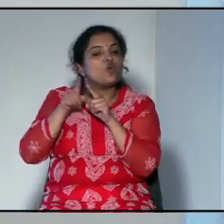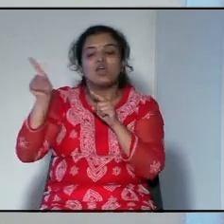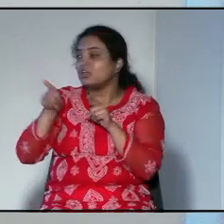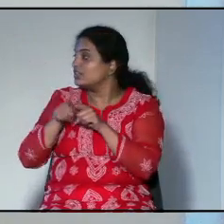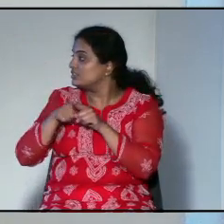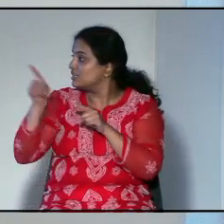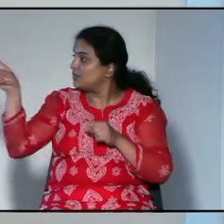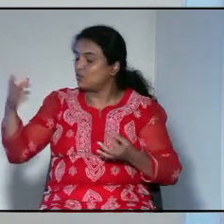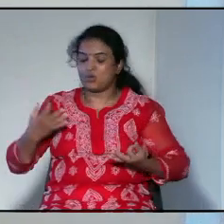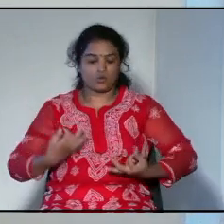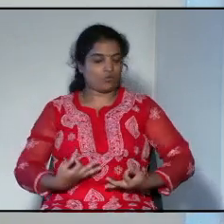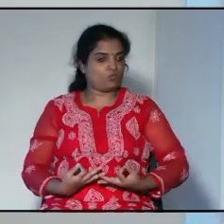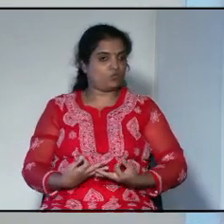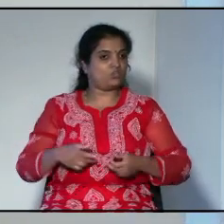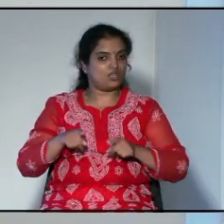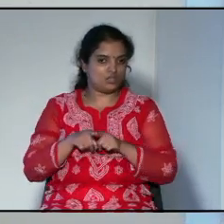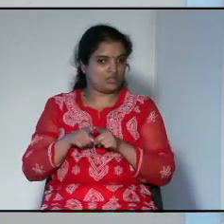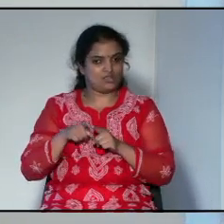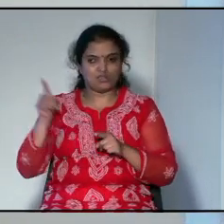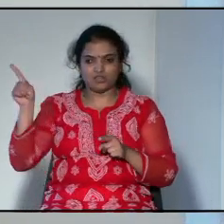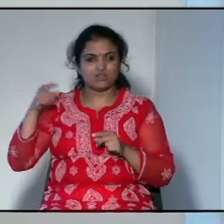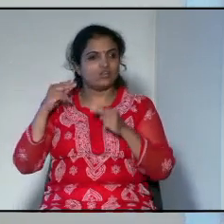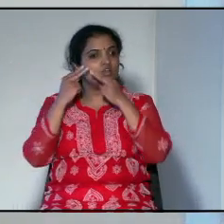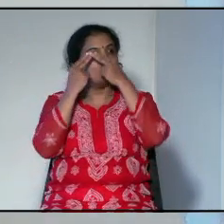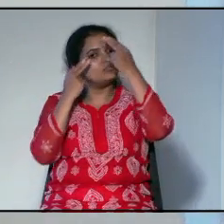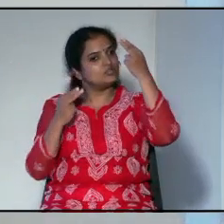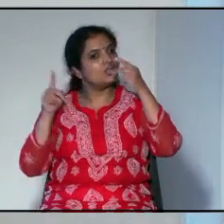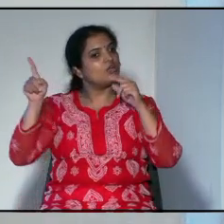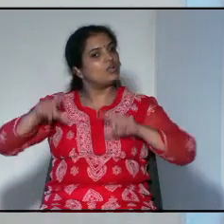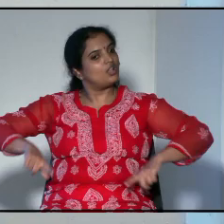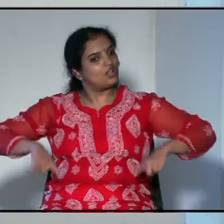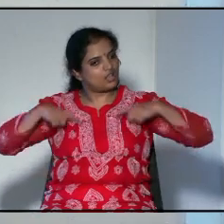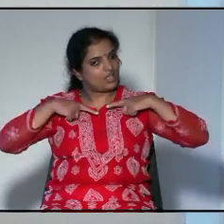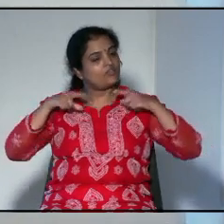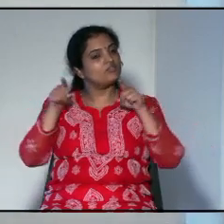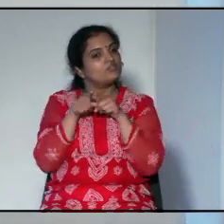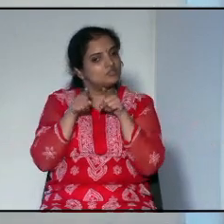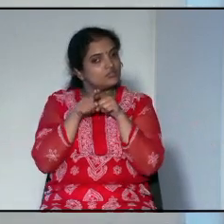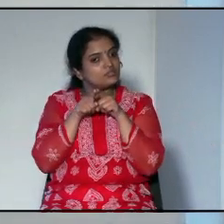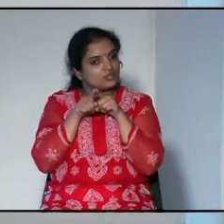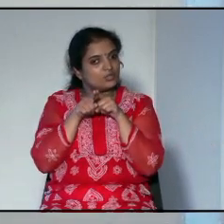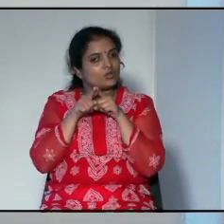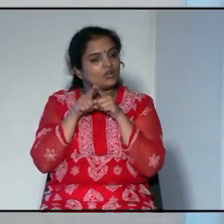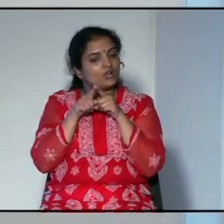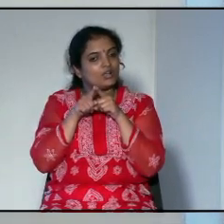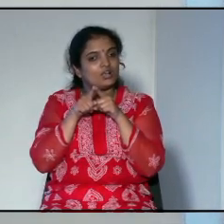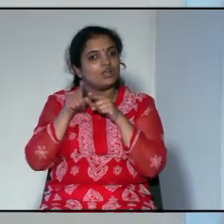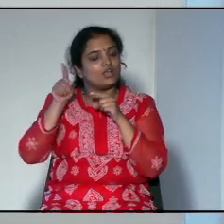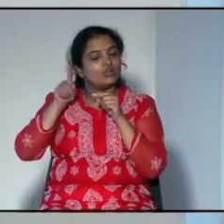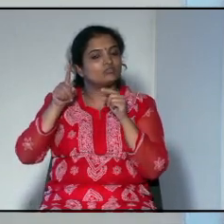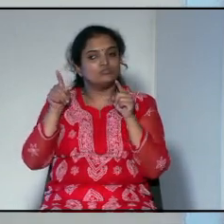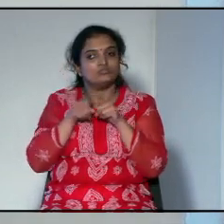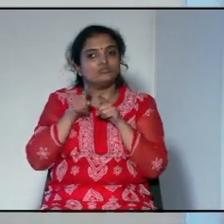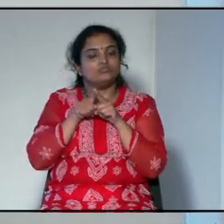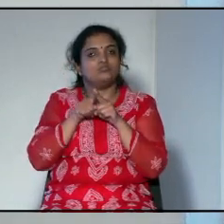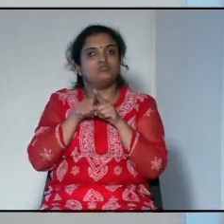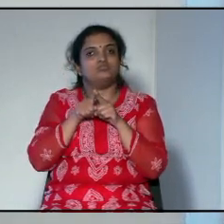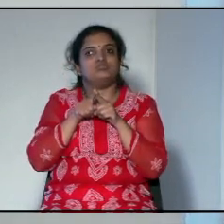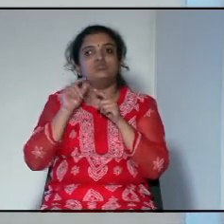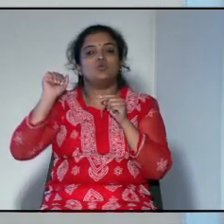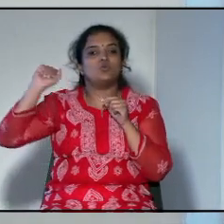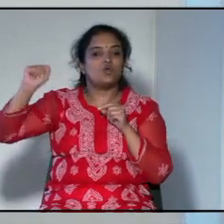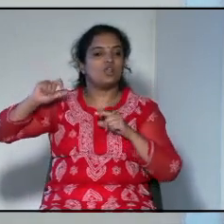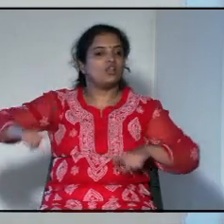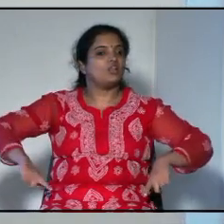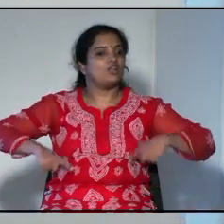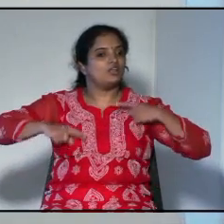not evident, is full of stories from Buddha's life. So it's like a whole set of cycle of sculpting